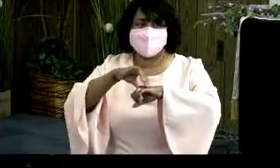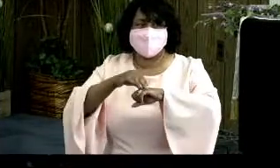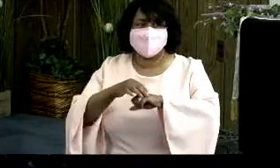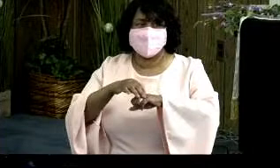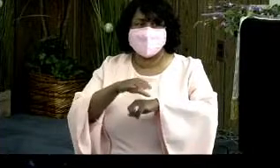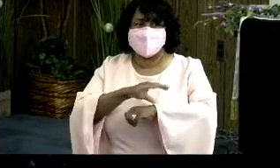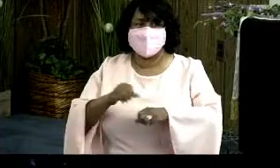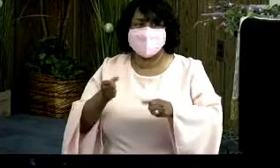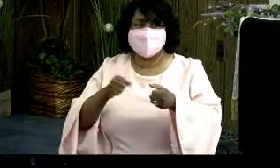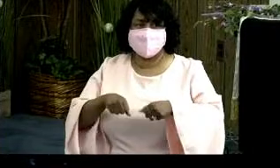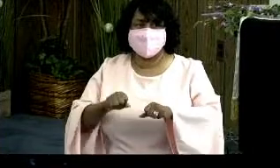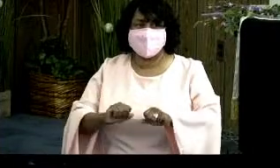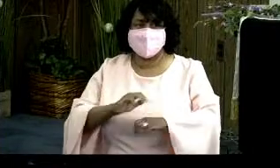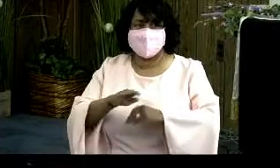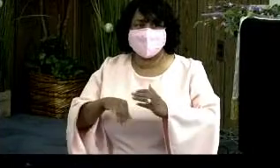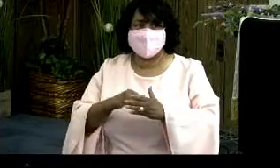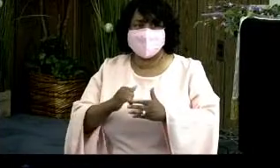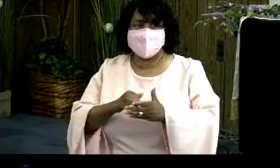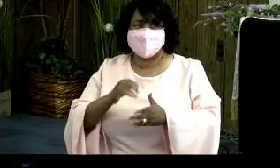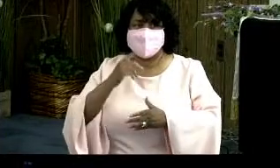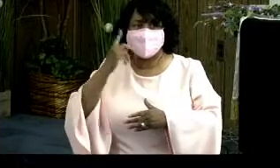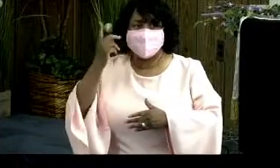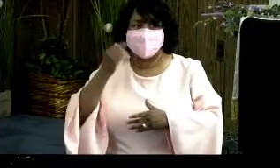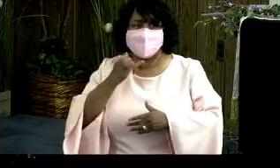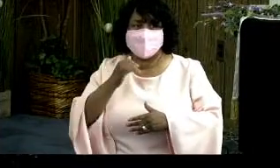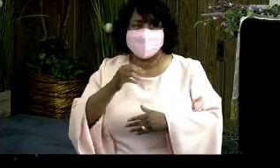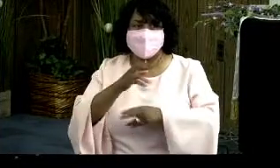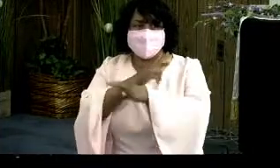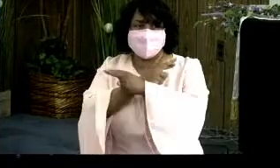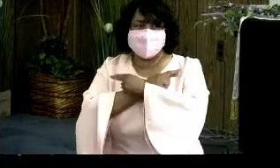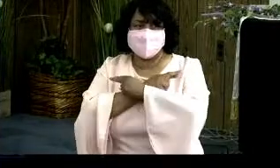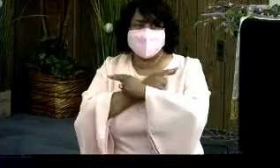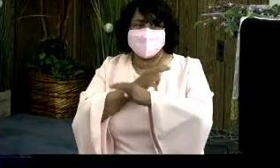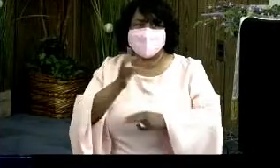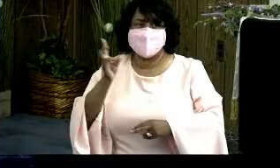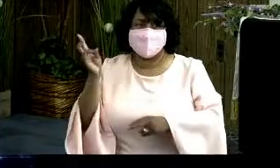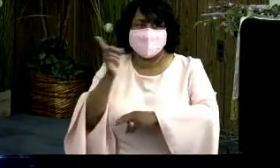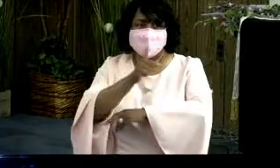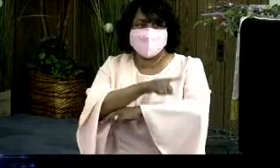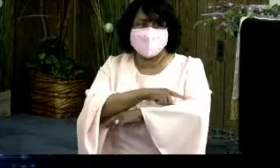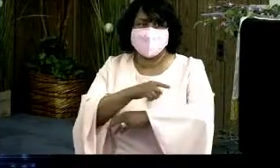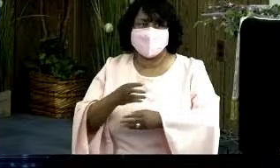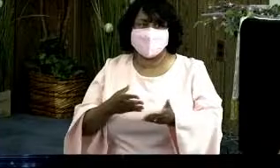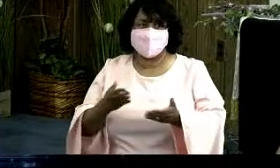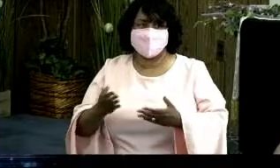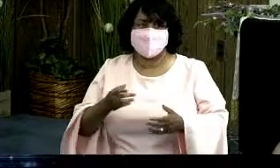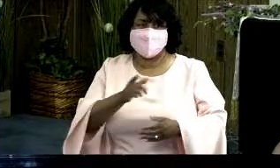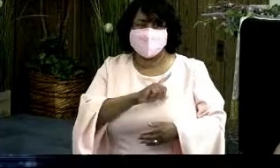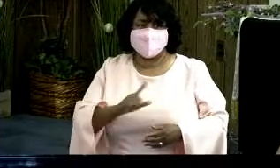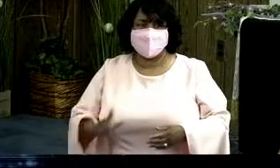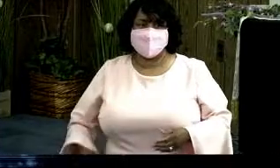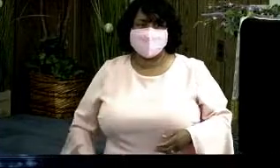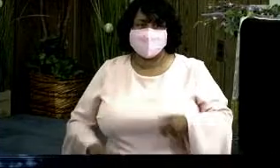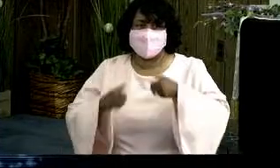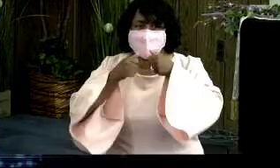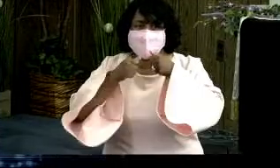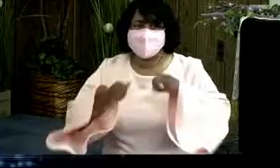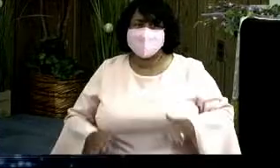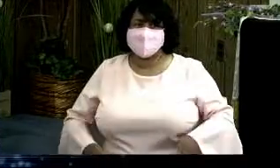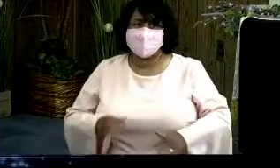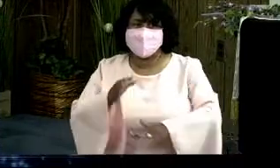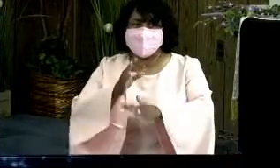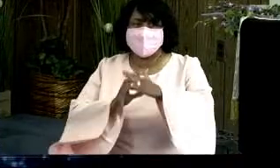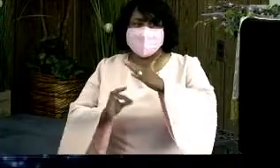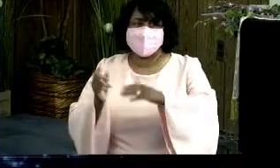sea, and all that in them is, and rested the Sabbath day. Wherefore the Lord blessed the Sabbath day